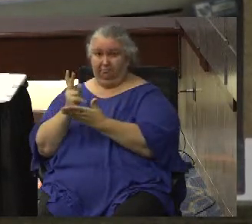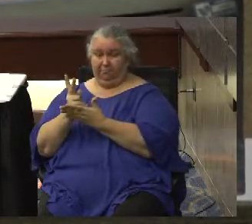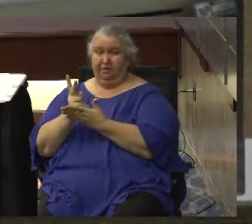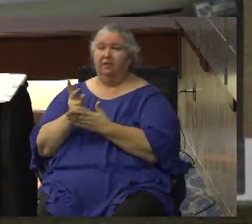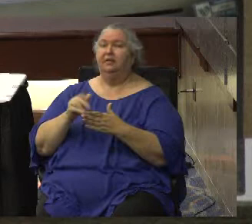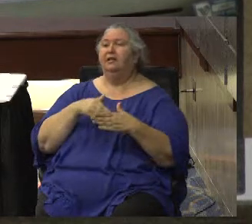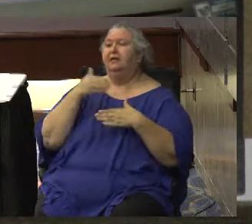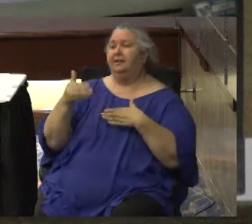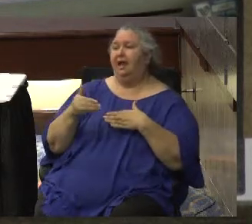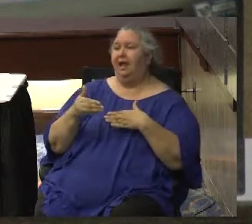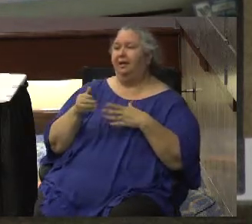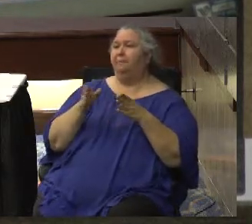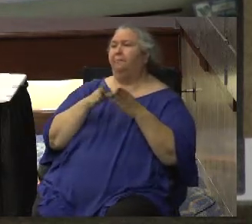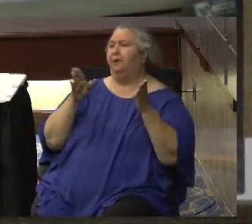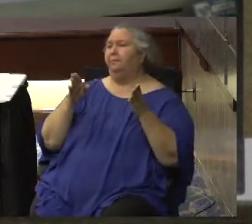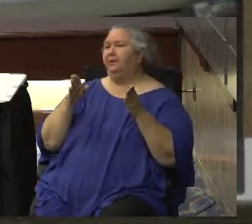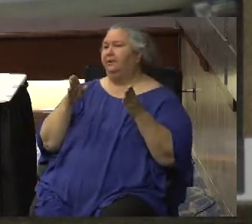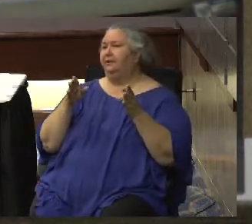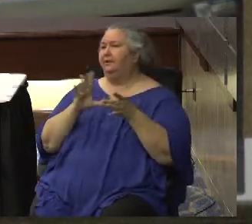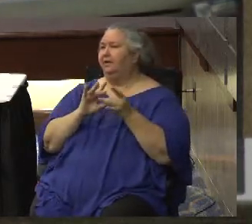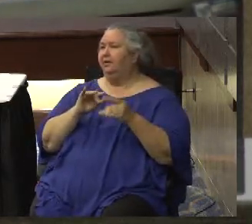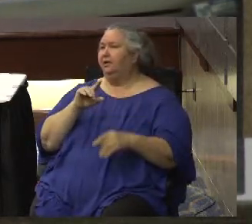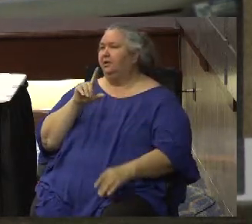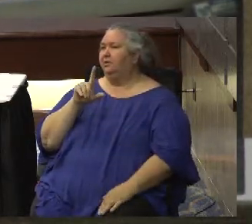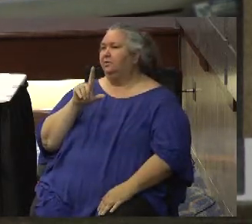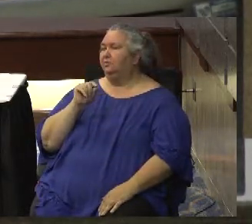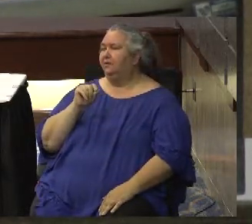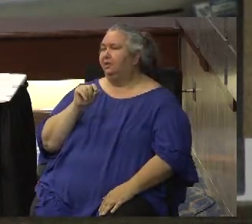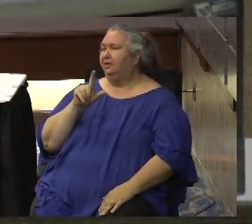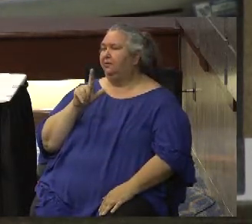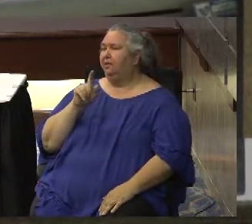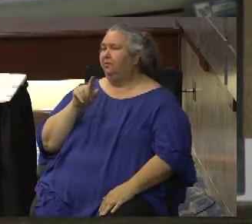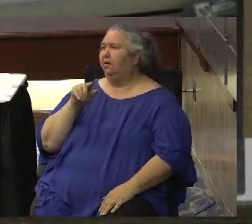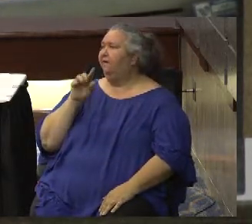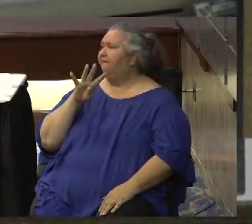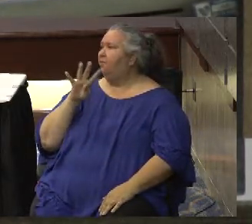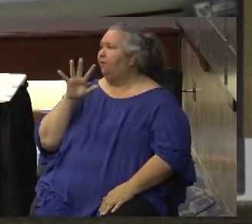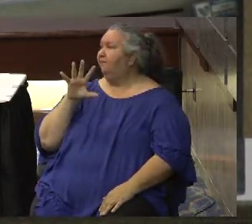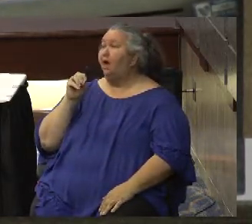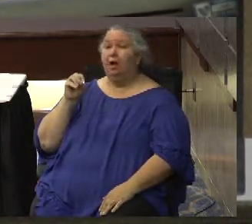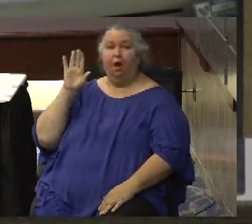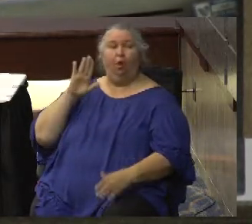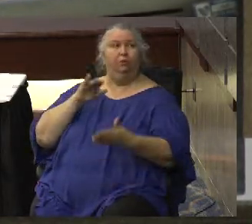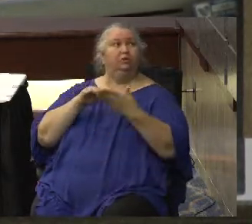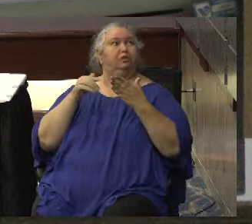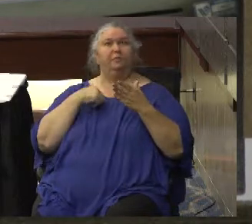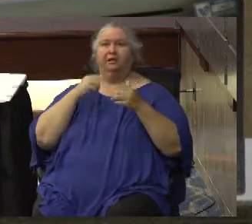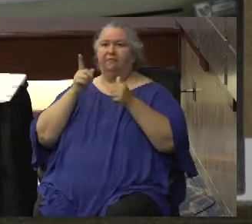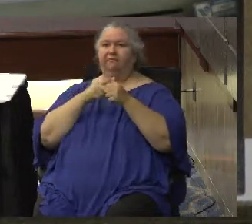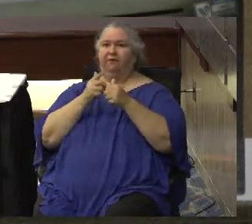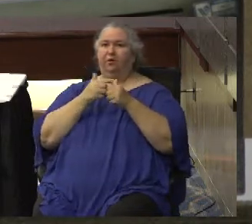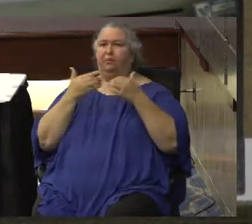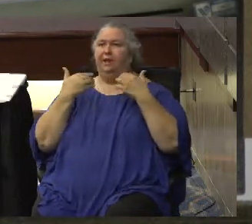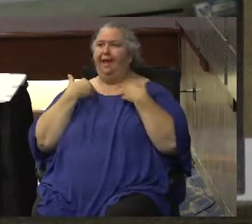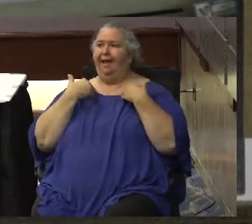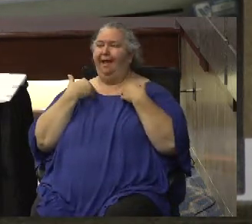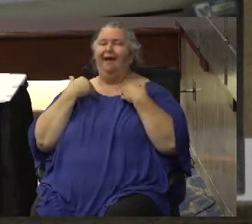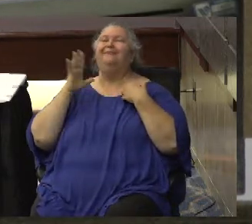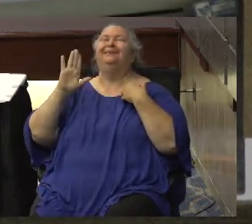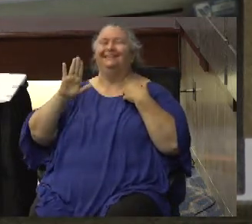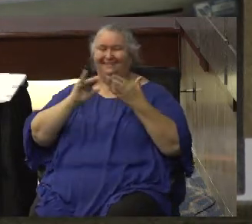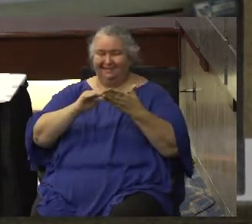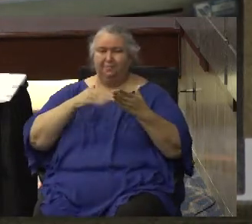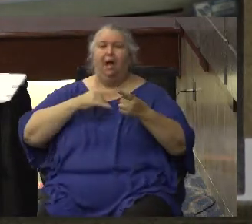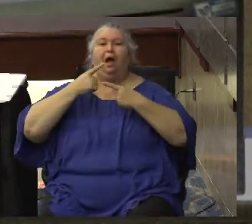business is public hearing 2021-450. And this, actually, the first thing we have is a